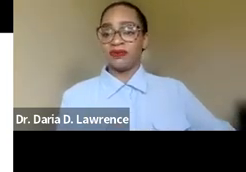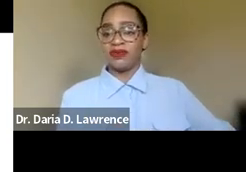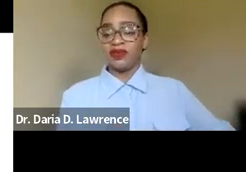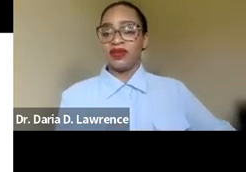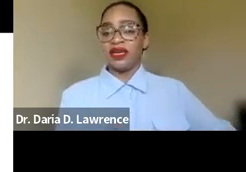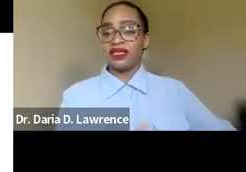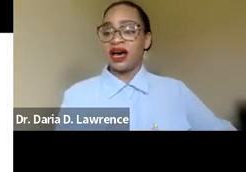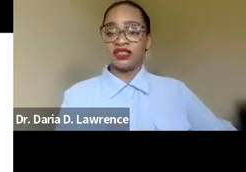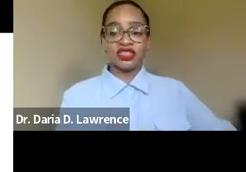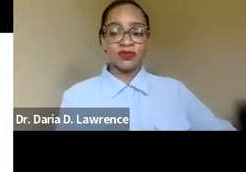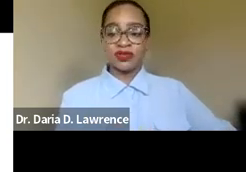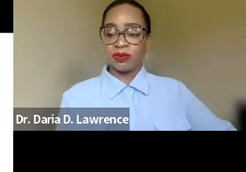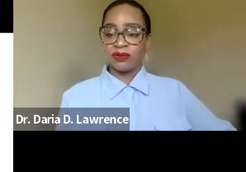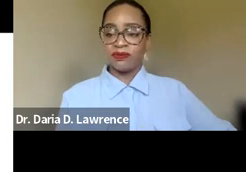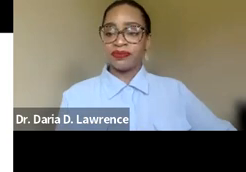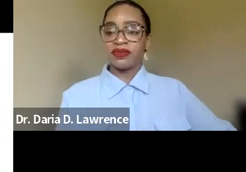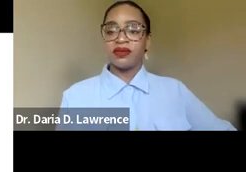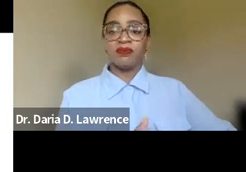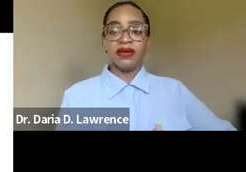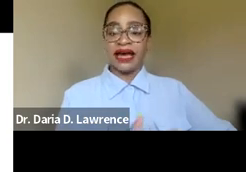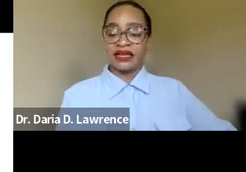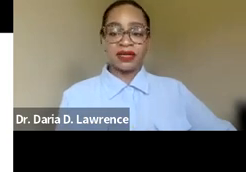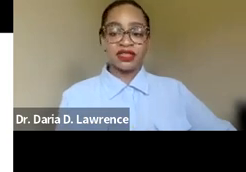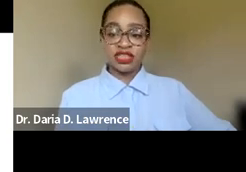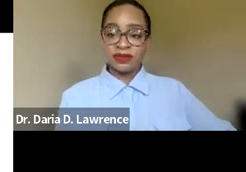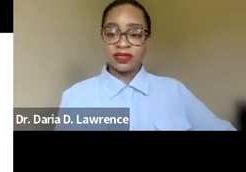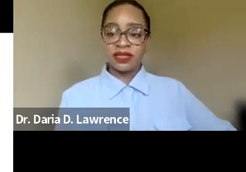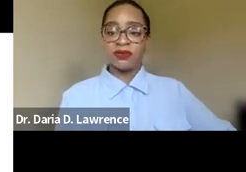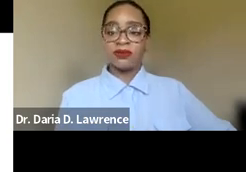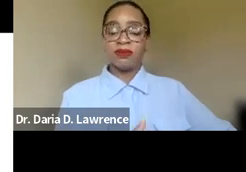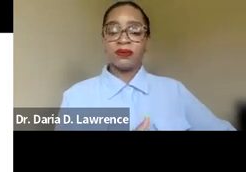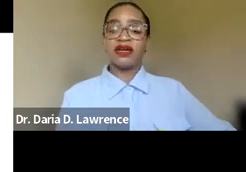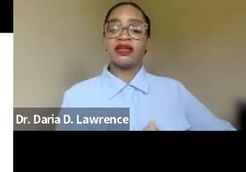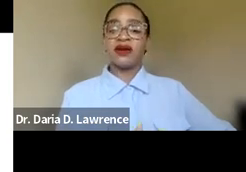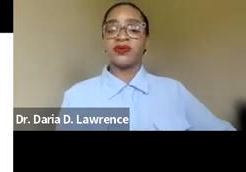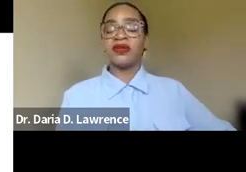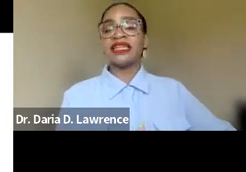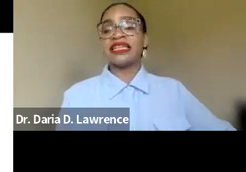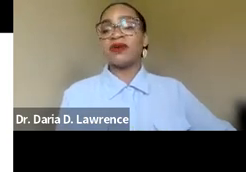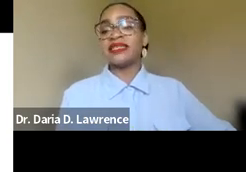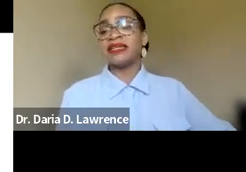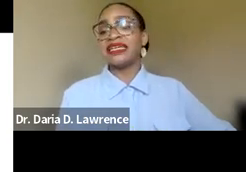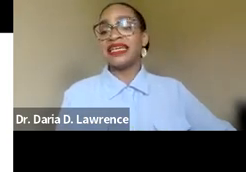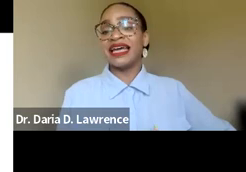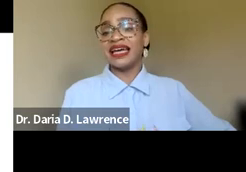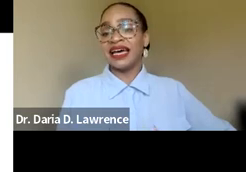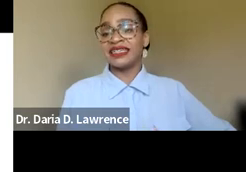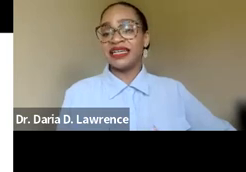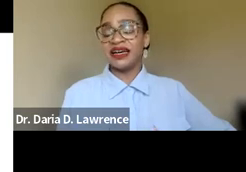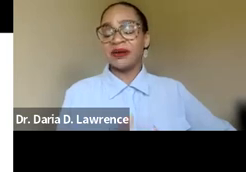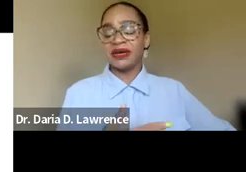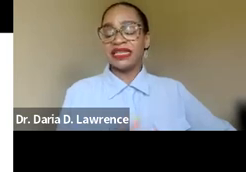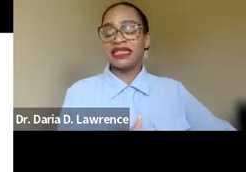school. His cognition was normal. Academic achievement was low, but we could not rule out that that wasn't because he had